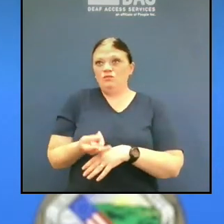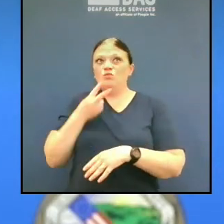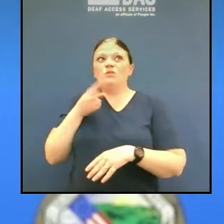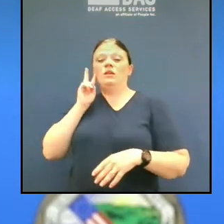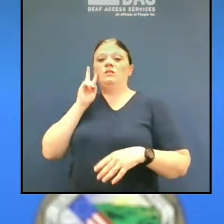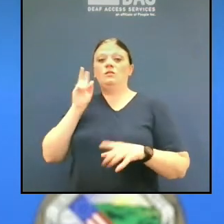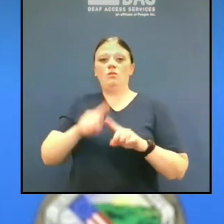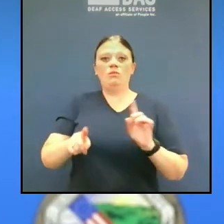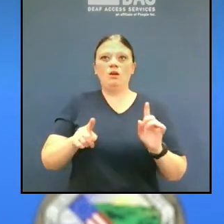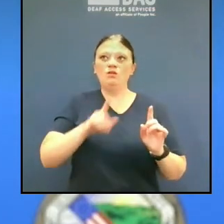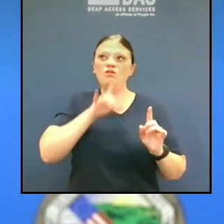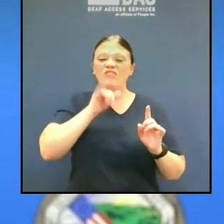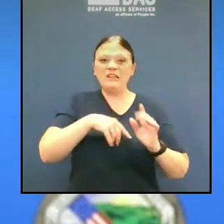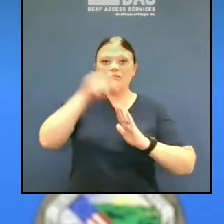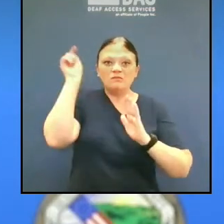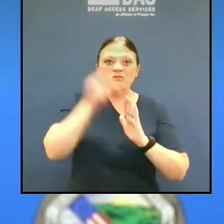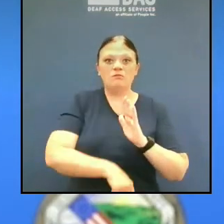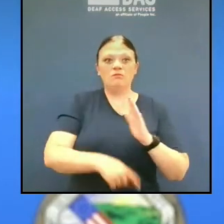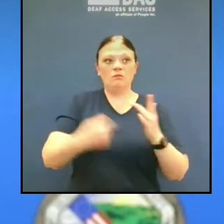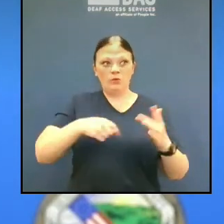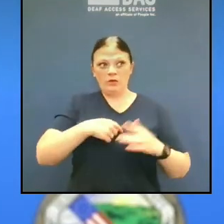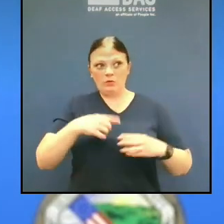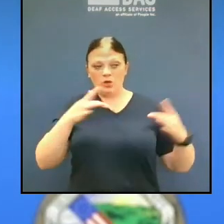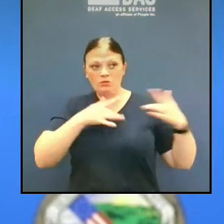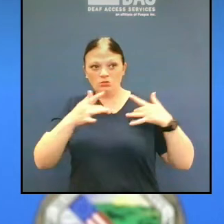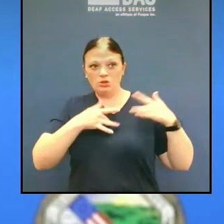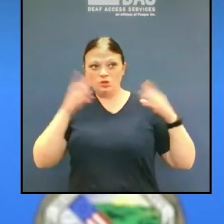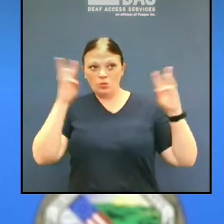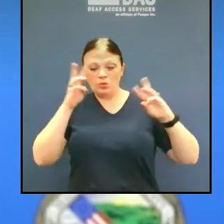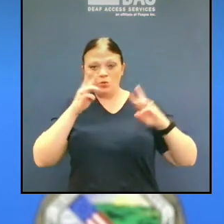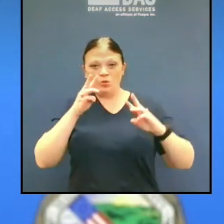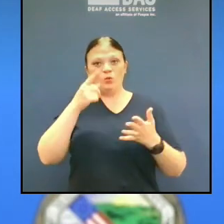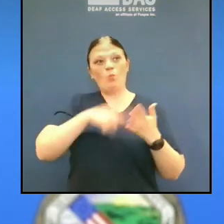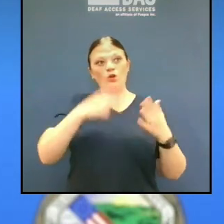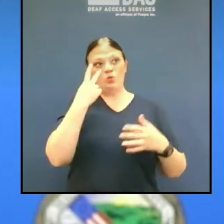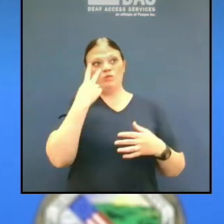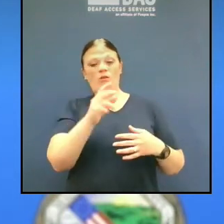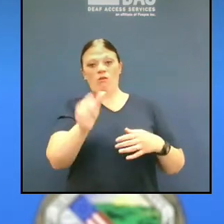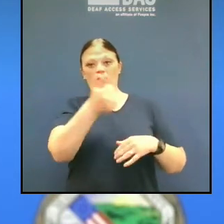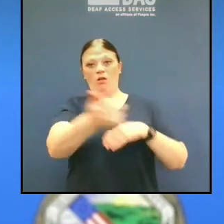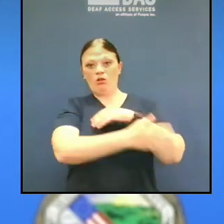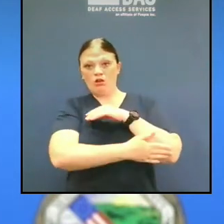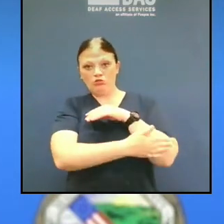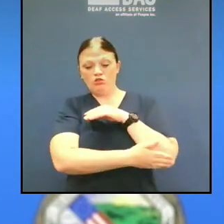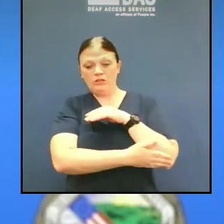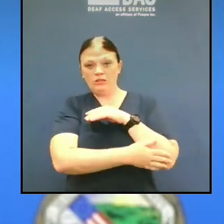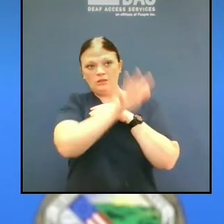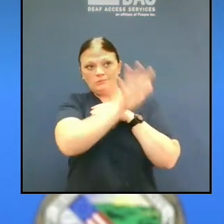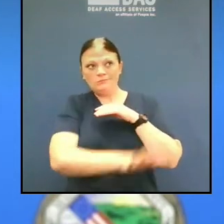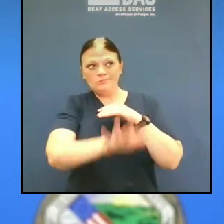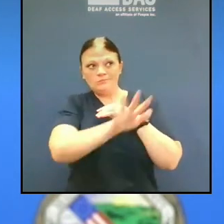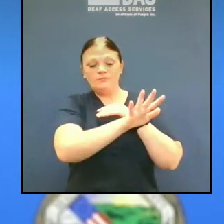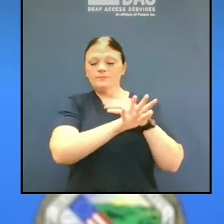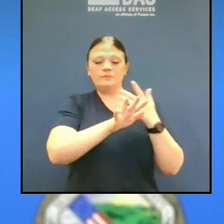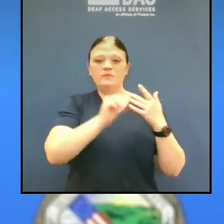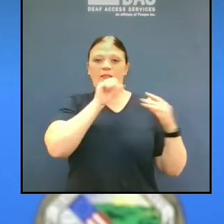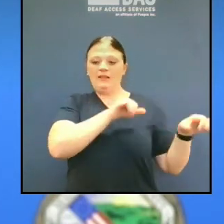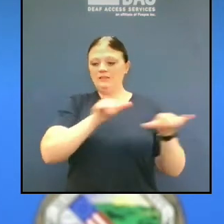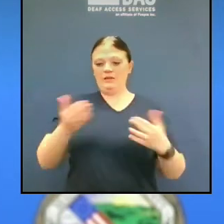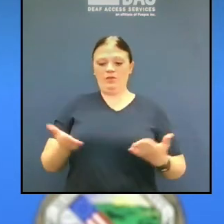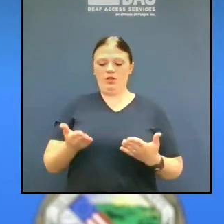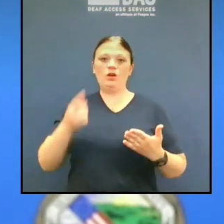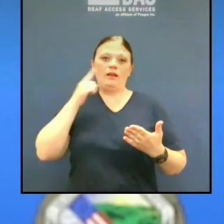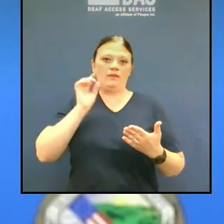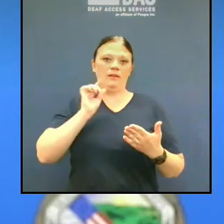to really a full extent as to what we were worried about or what was being seen in other parts of the country. And I think that has a lot to do with our